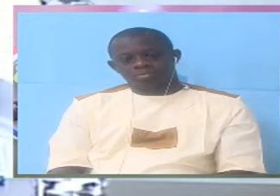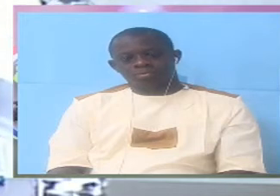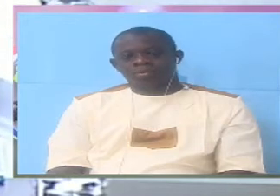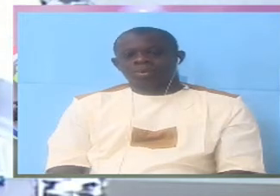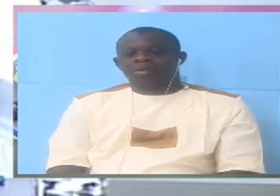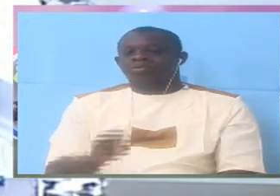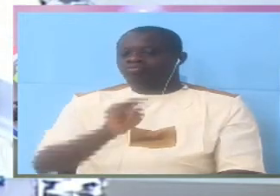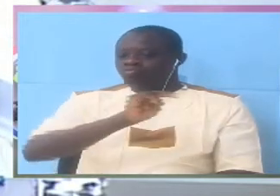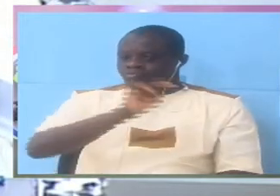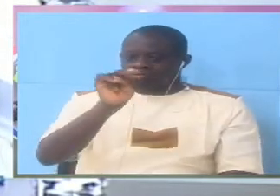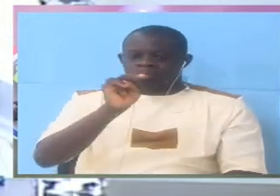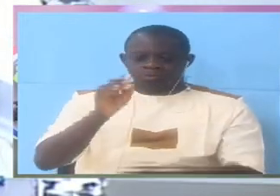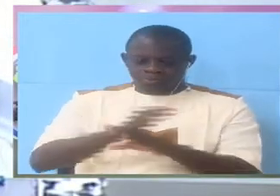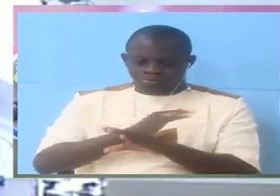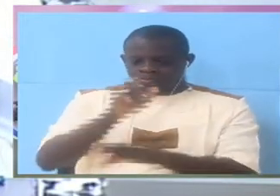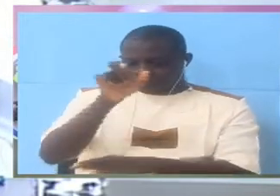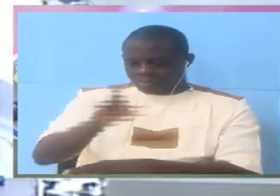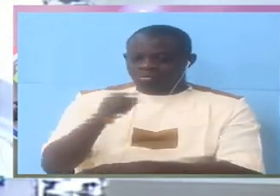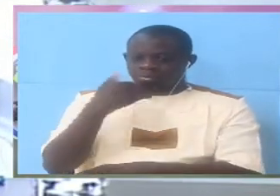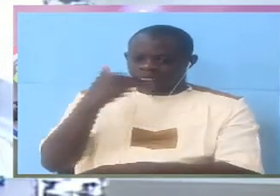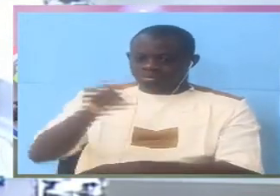He was asked